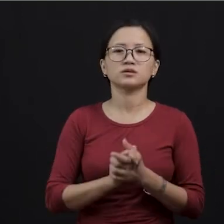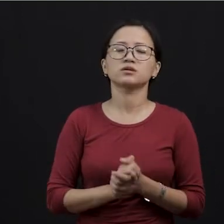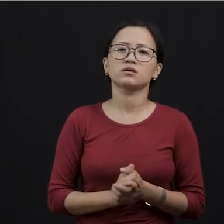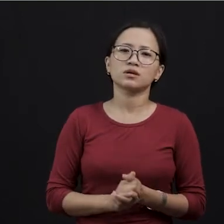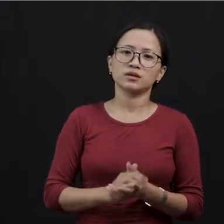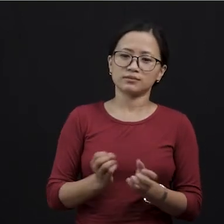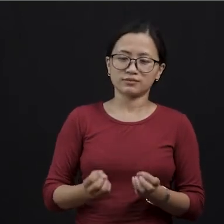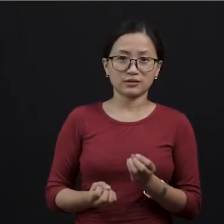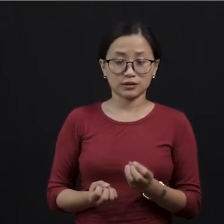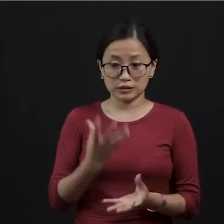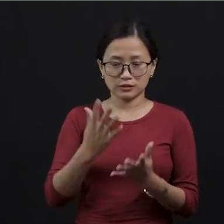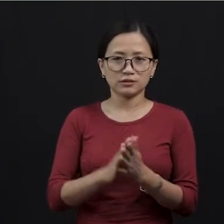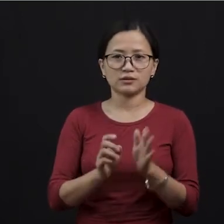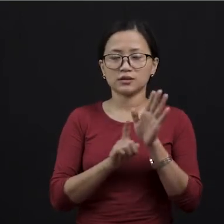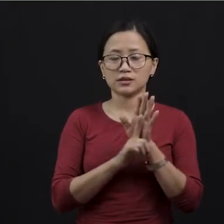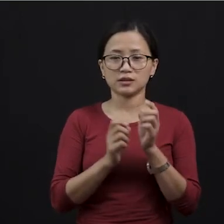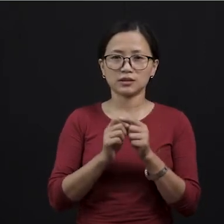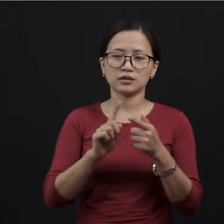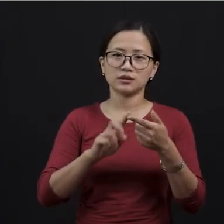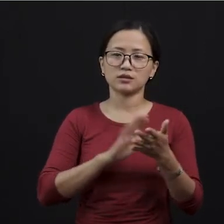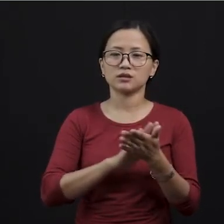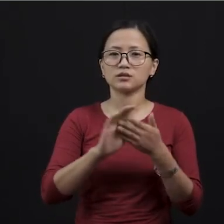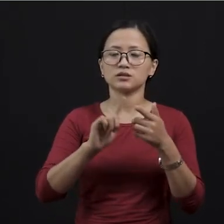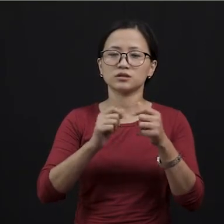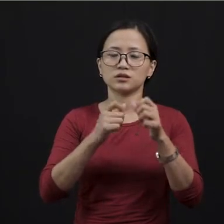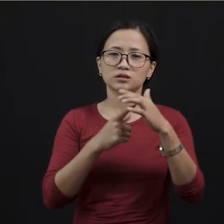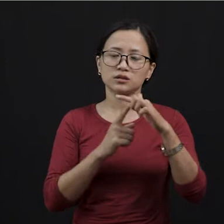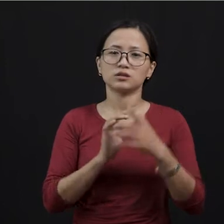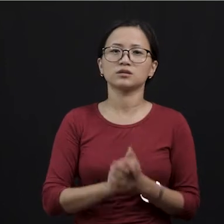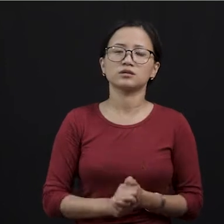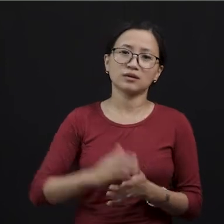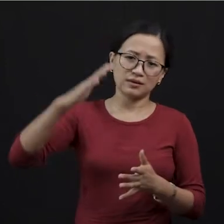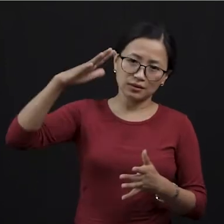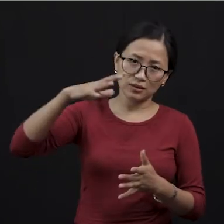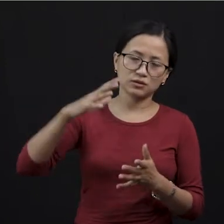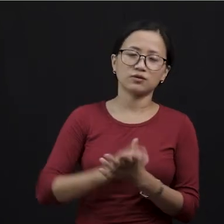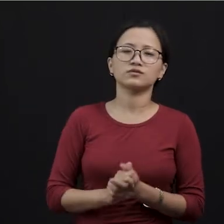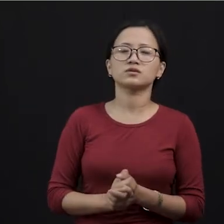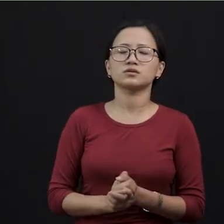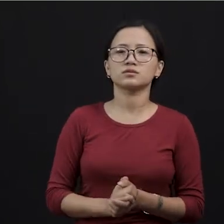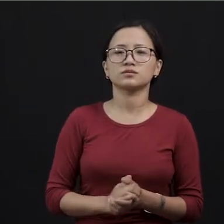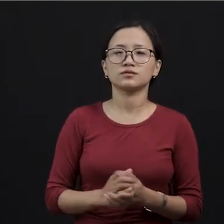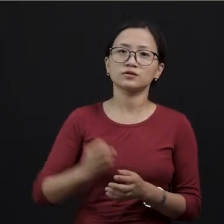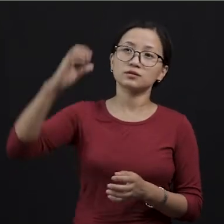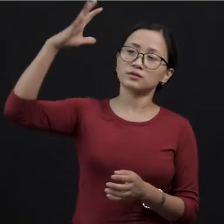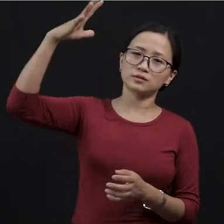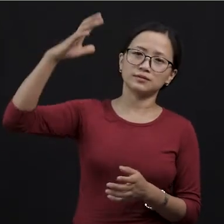the heat of the sand does not reach their body. So camels have long legs to keep their bodies away from the heat of the